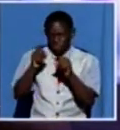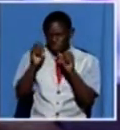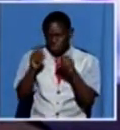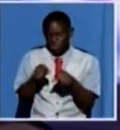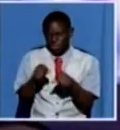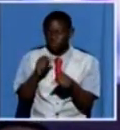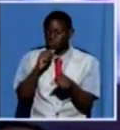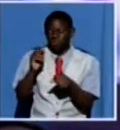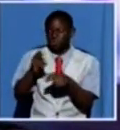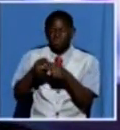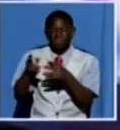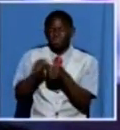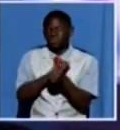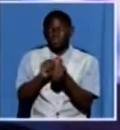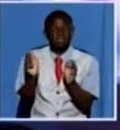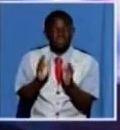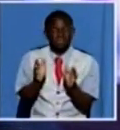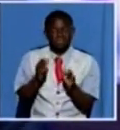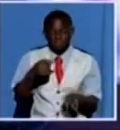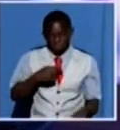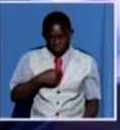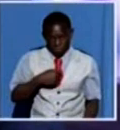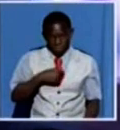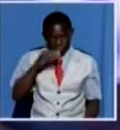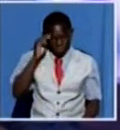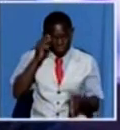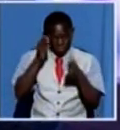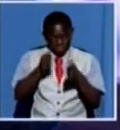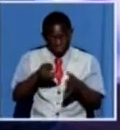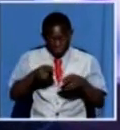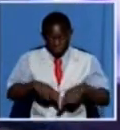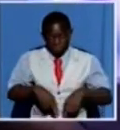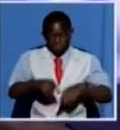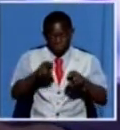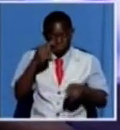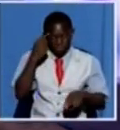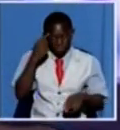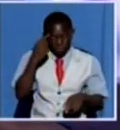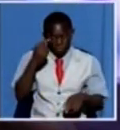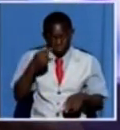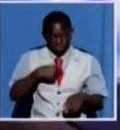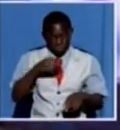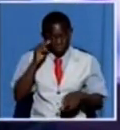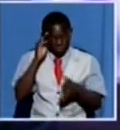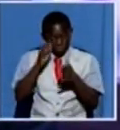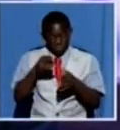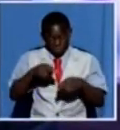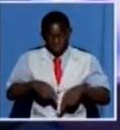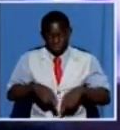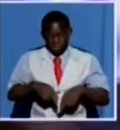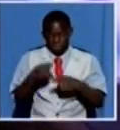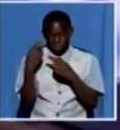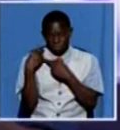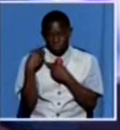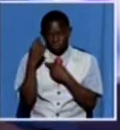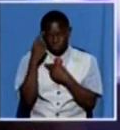is RDA, I'm the minister responsible for road development agents. Come to me and whisper. I will waste no time. I'll change. Let's look at If